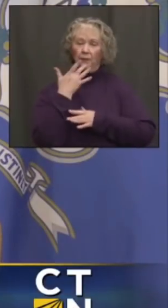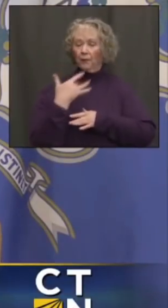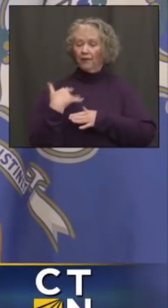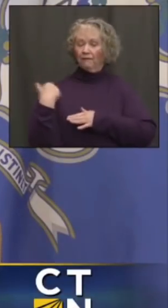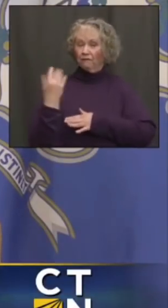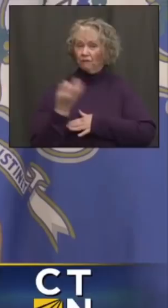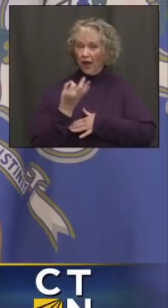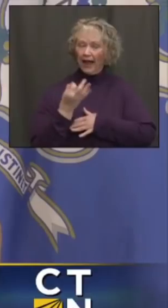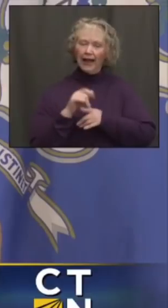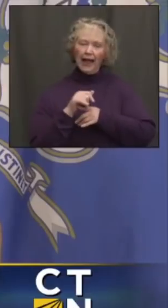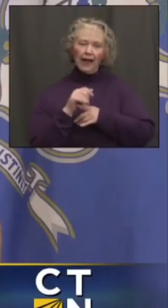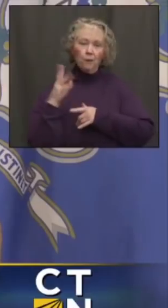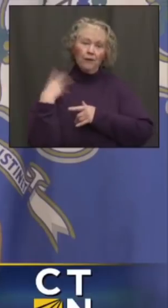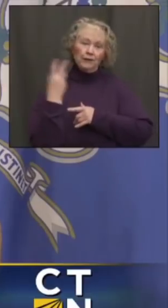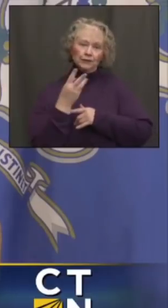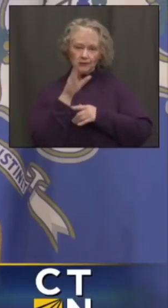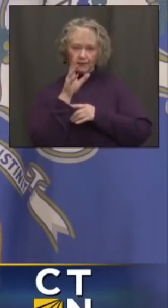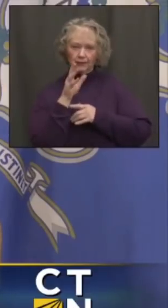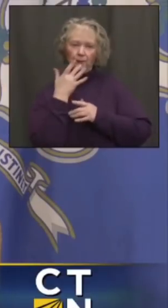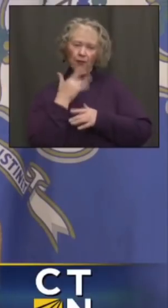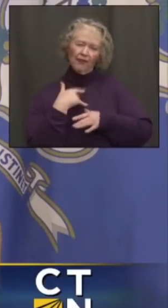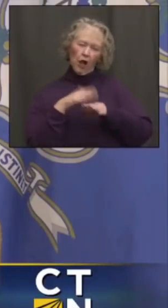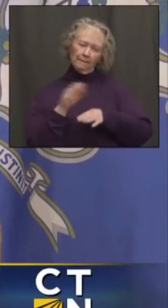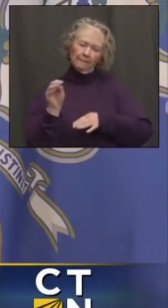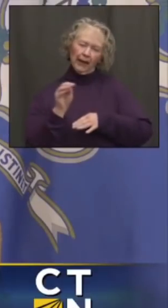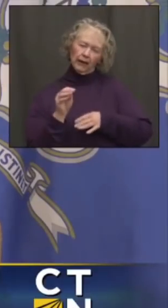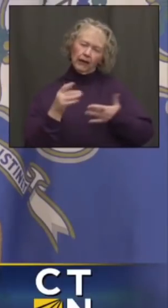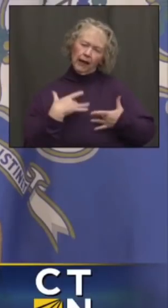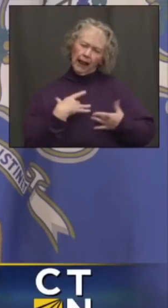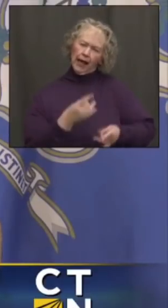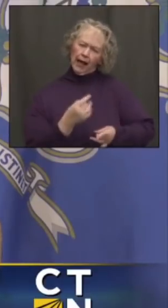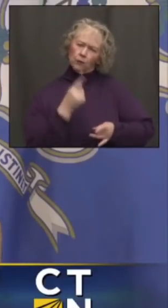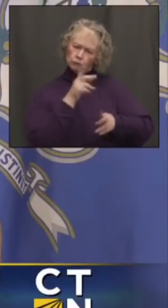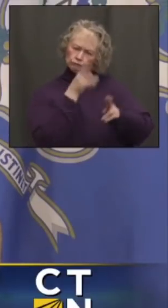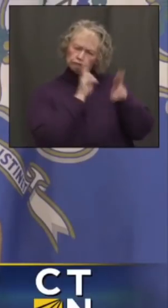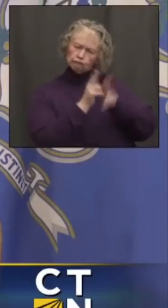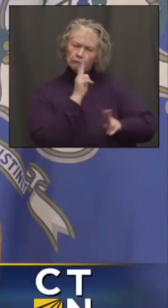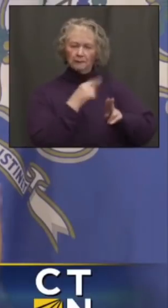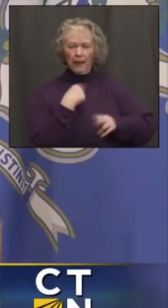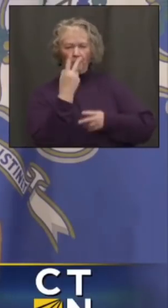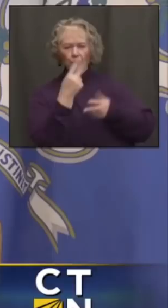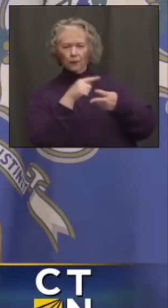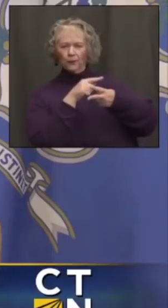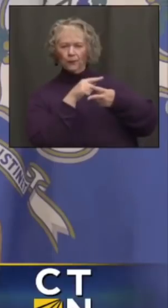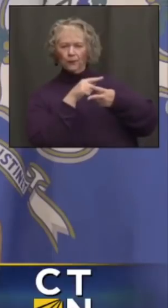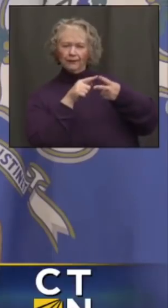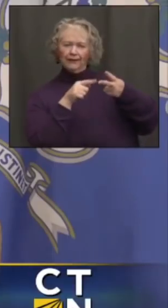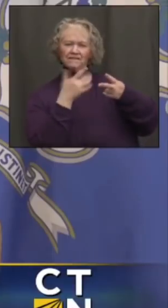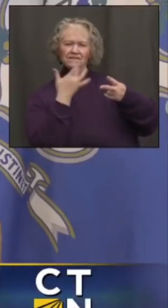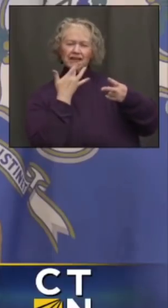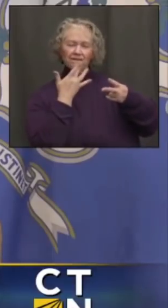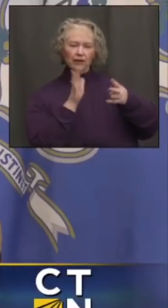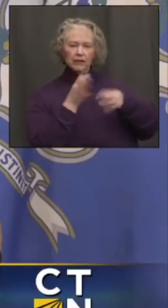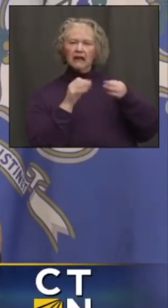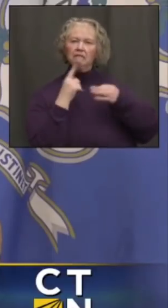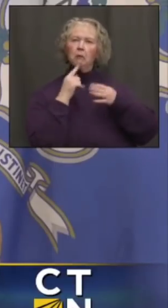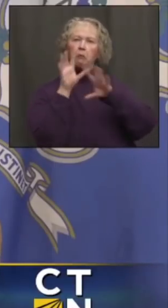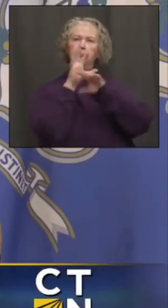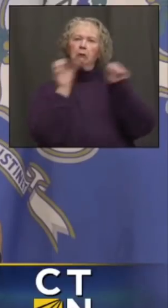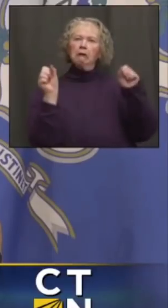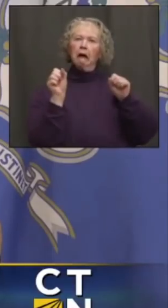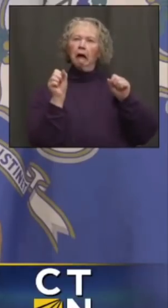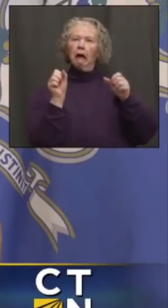on Monday. I like to name them after two of my favorite presidents rather than just President's Weekend and Millard